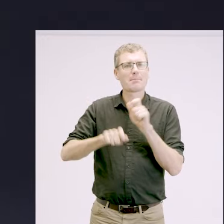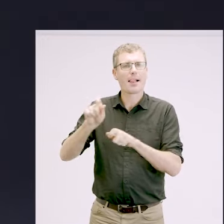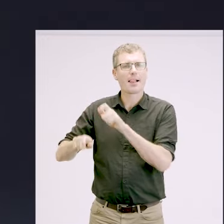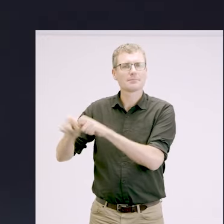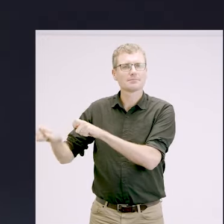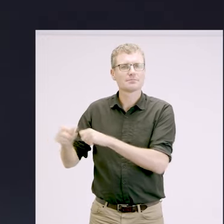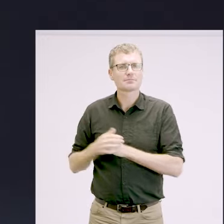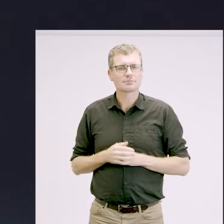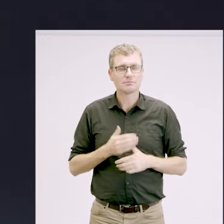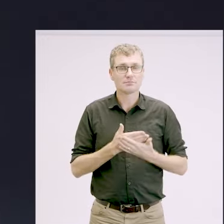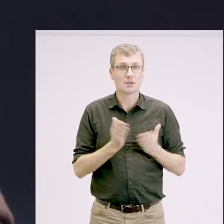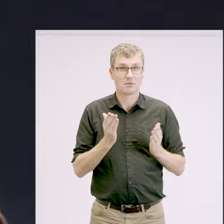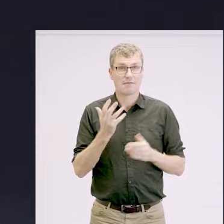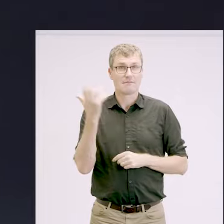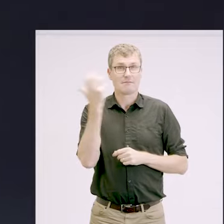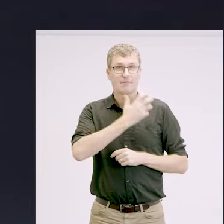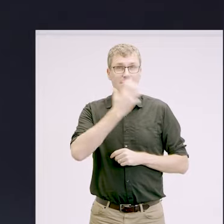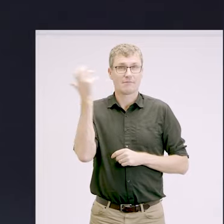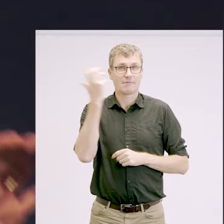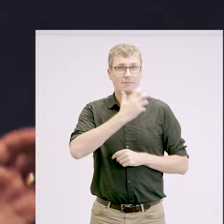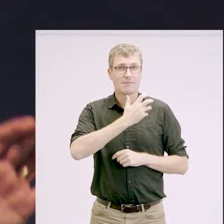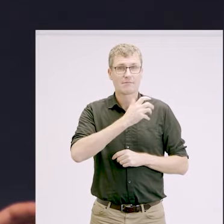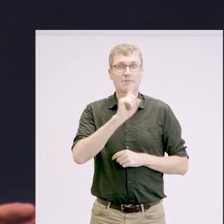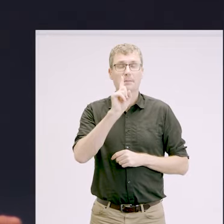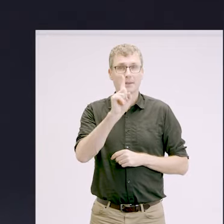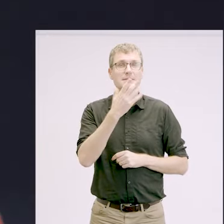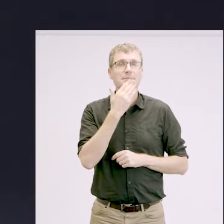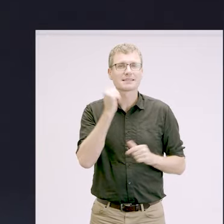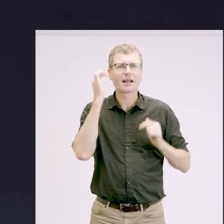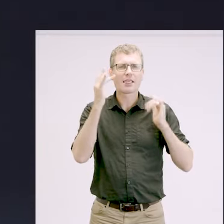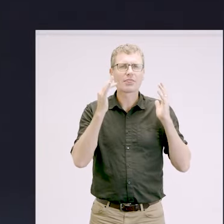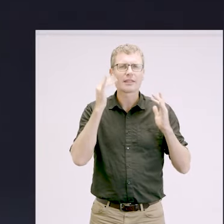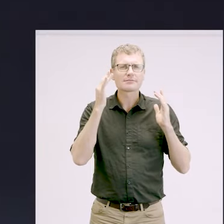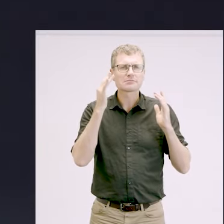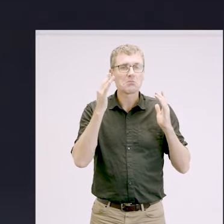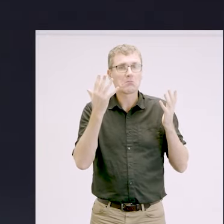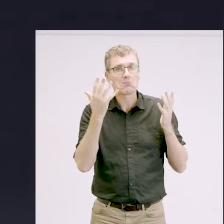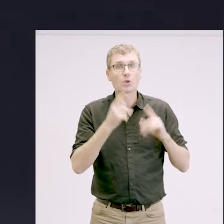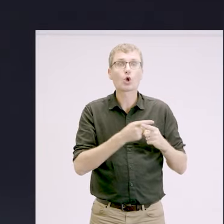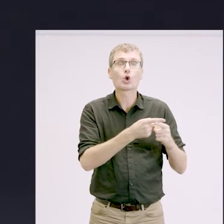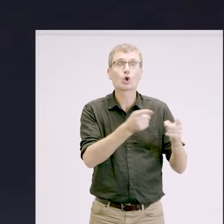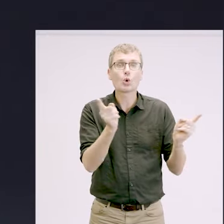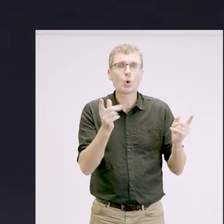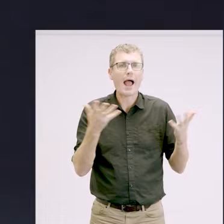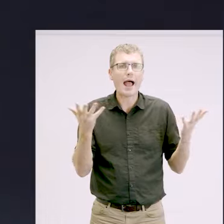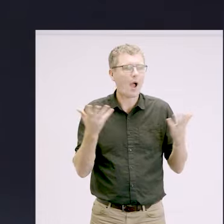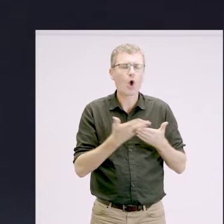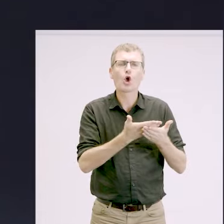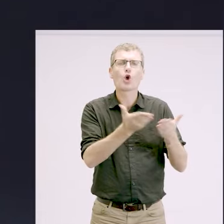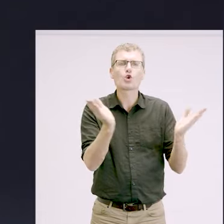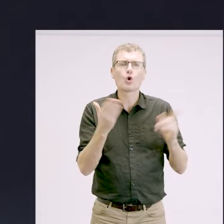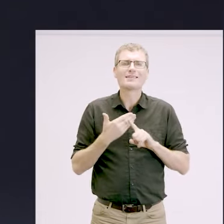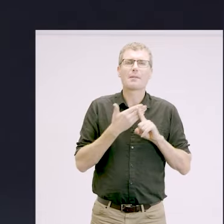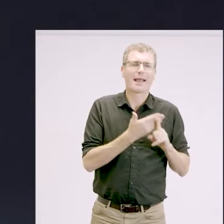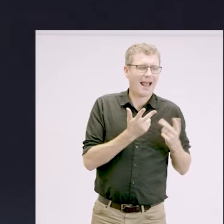people, right? Now, I know this all sounds kind of intense, but just think about it for a second. What are the ways in